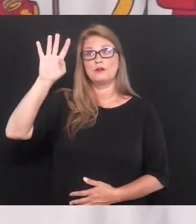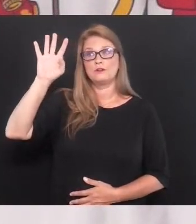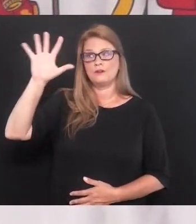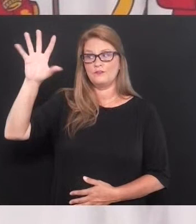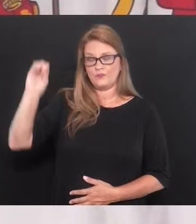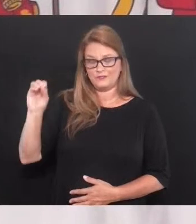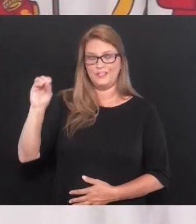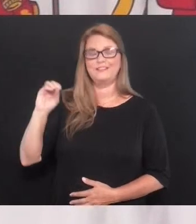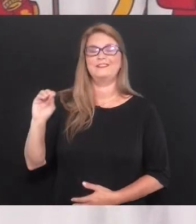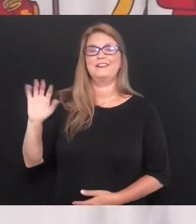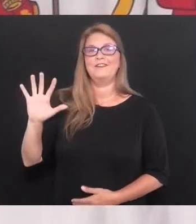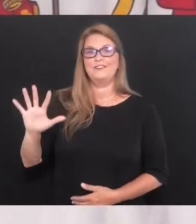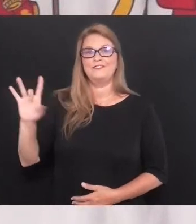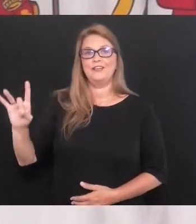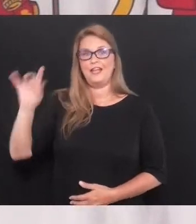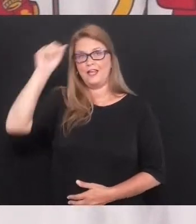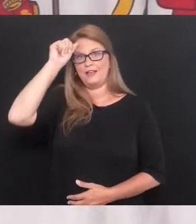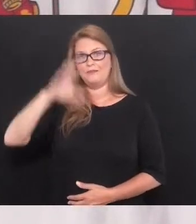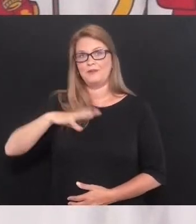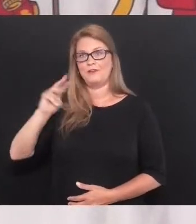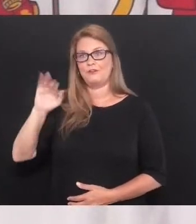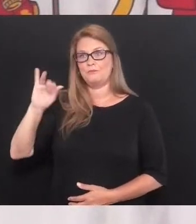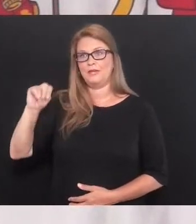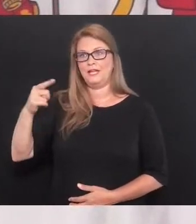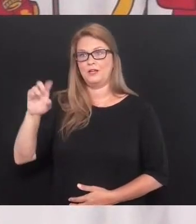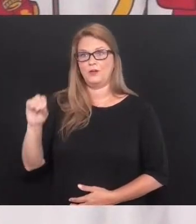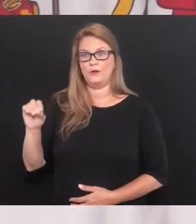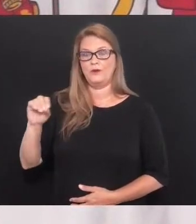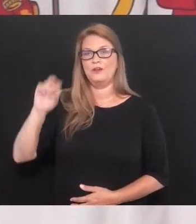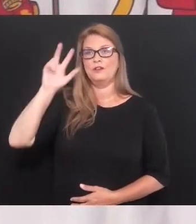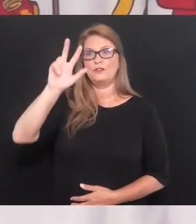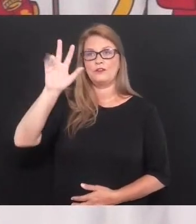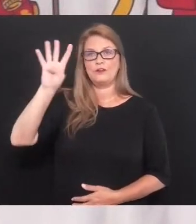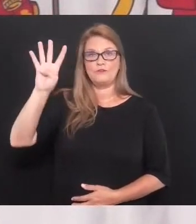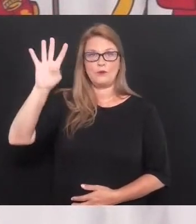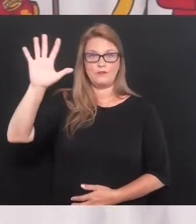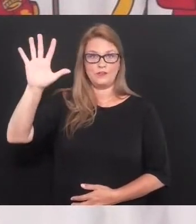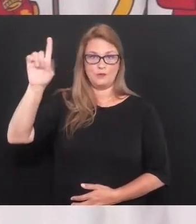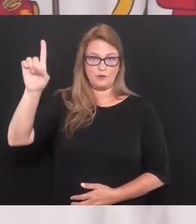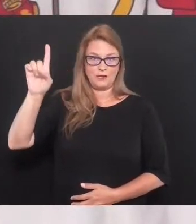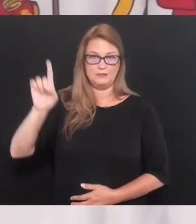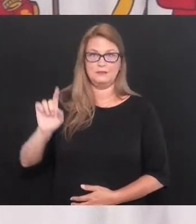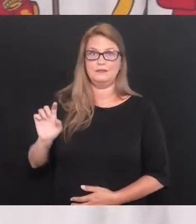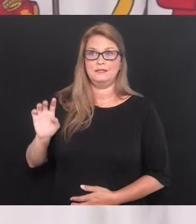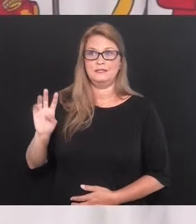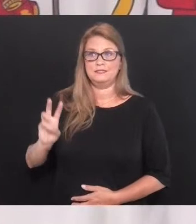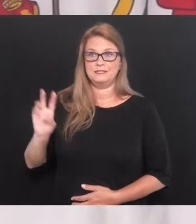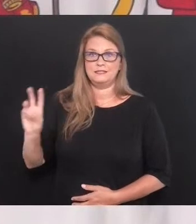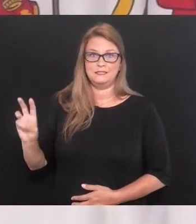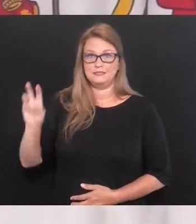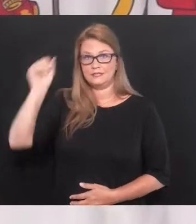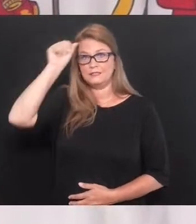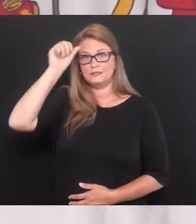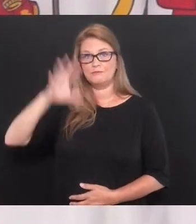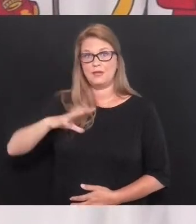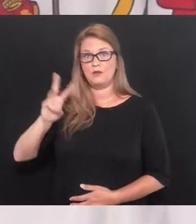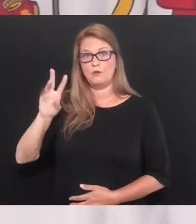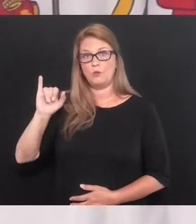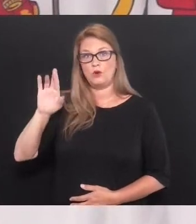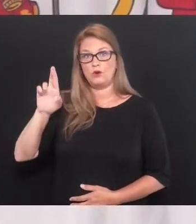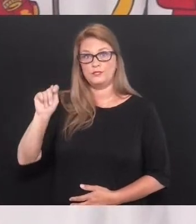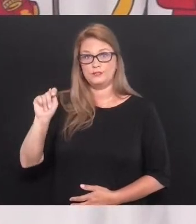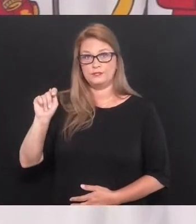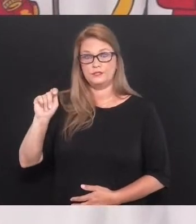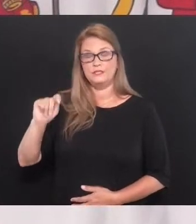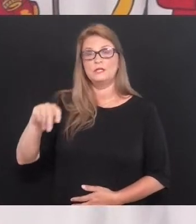death, a 58-year-old male from Mingo County. The 3,451st death, a 66-year-old male from Work County.